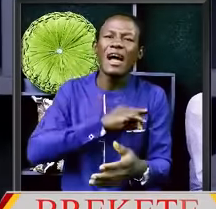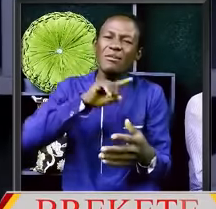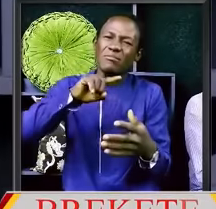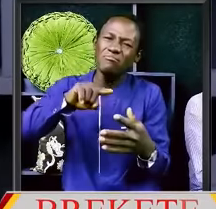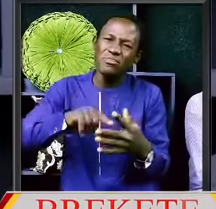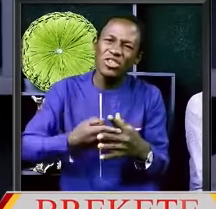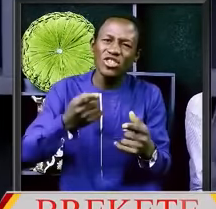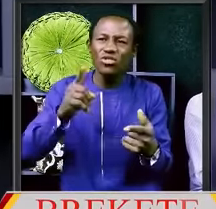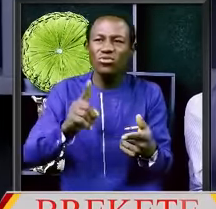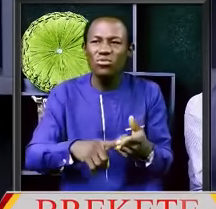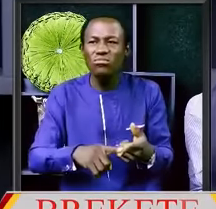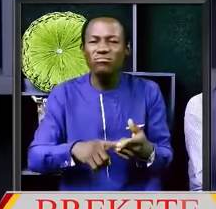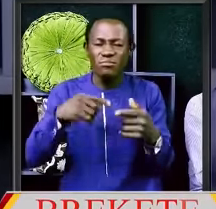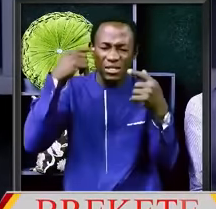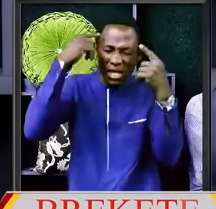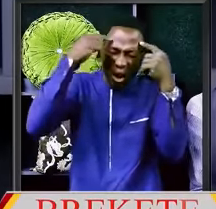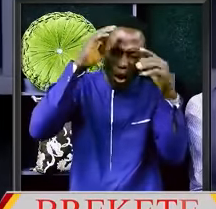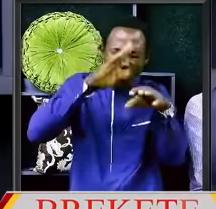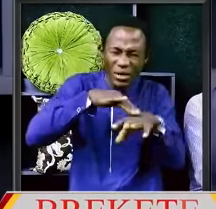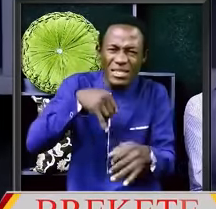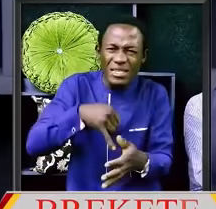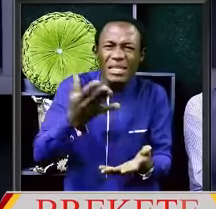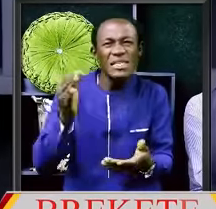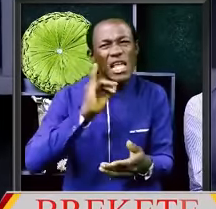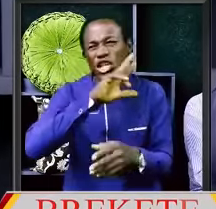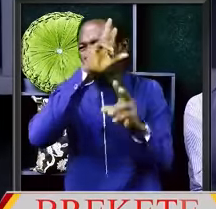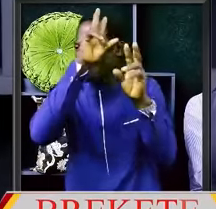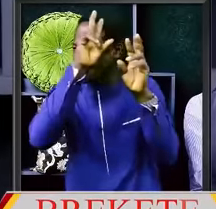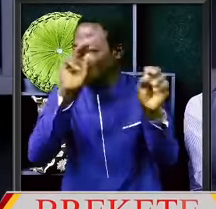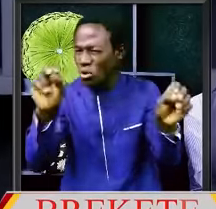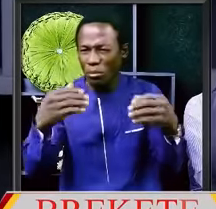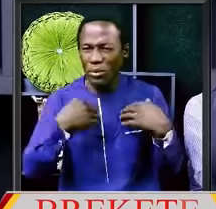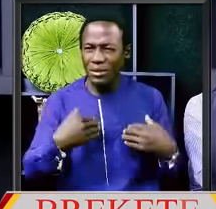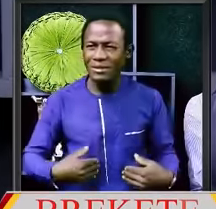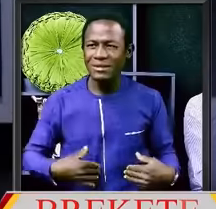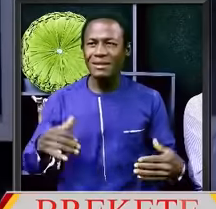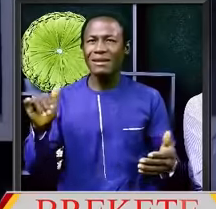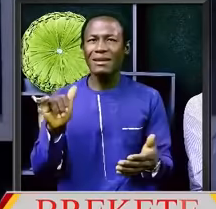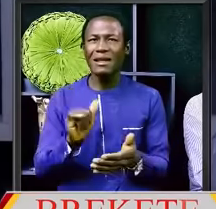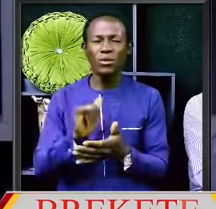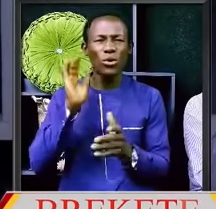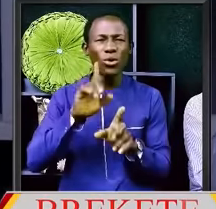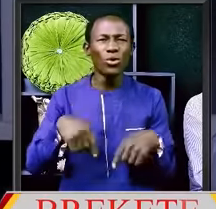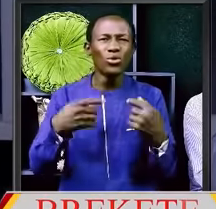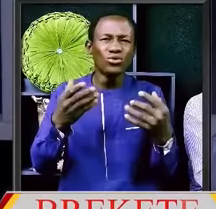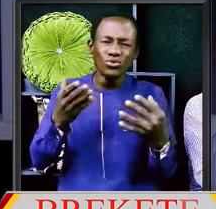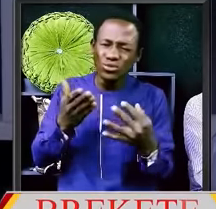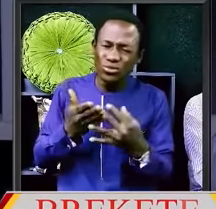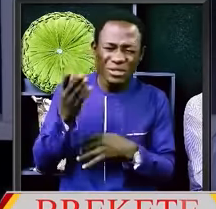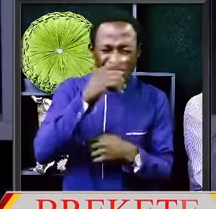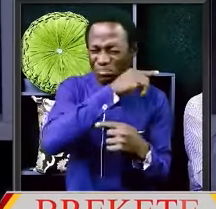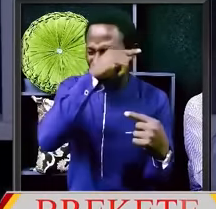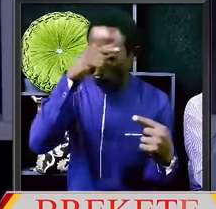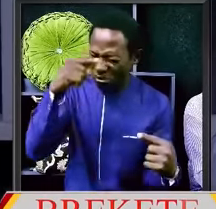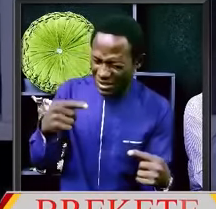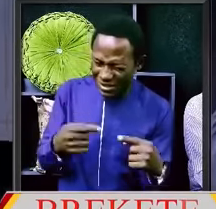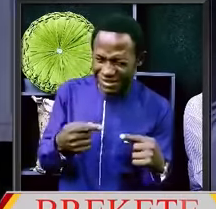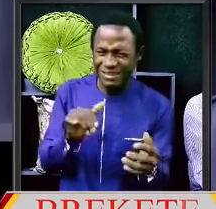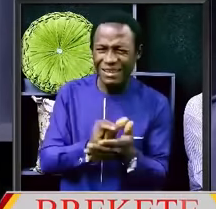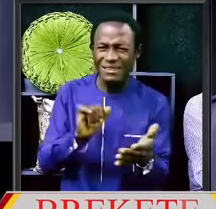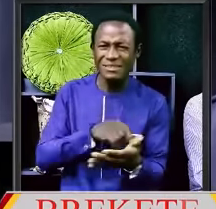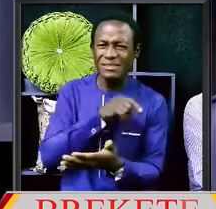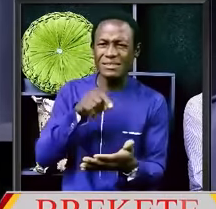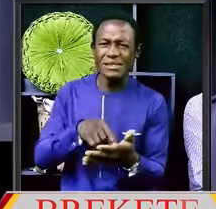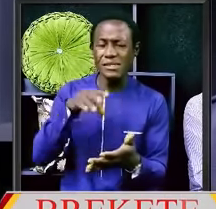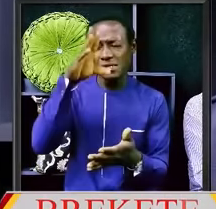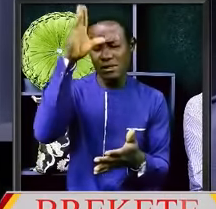I begin to reflect on it. There's nobody we go go through the trauma where this man go through, where